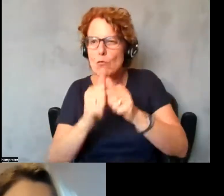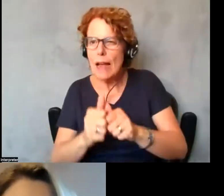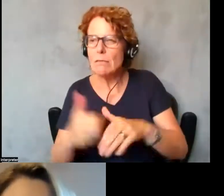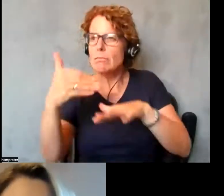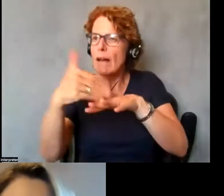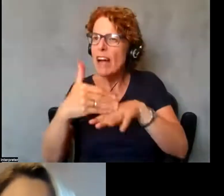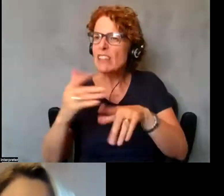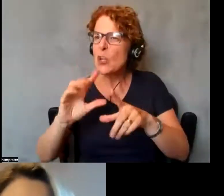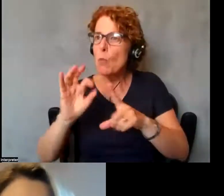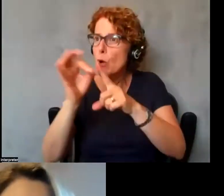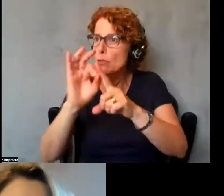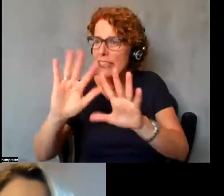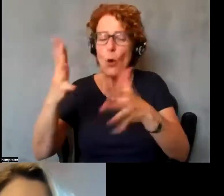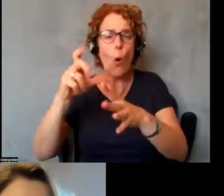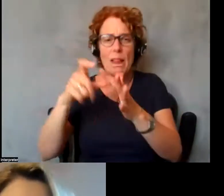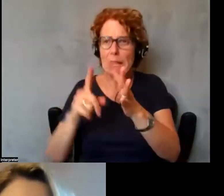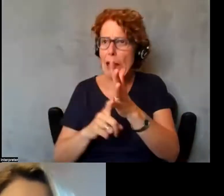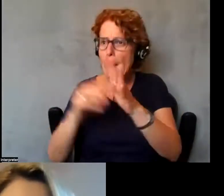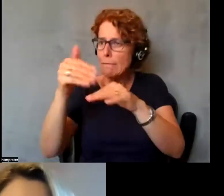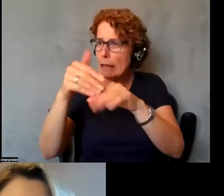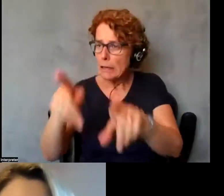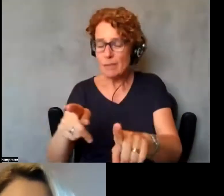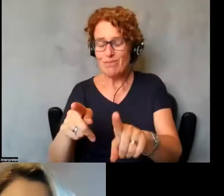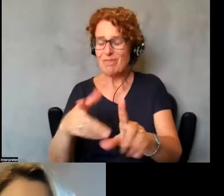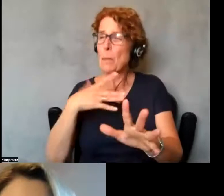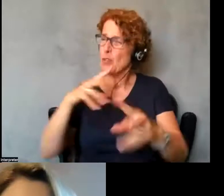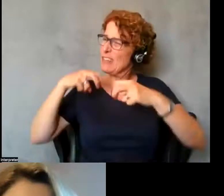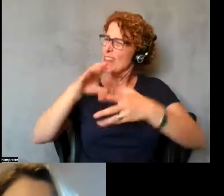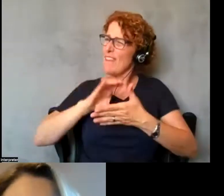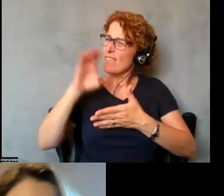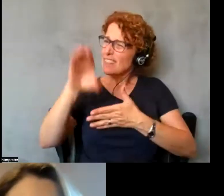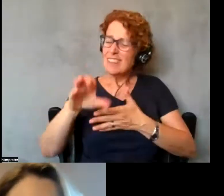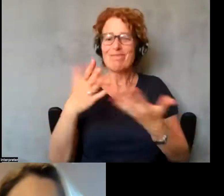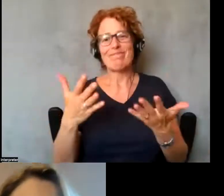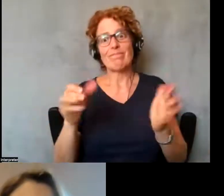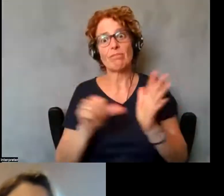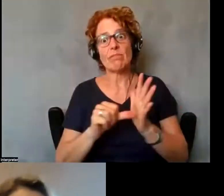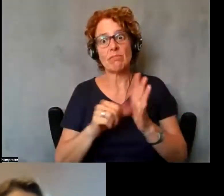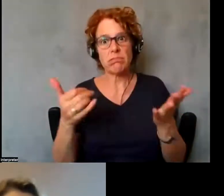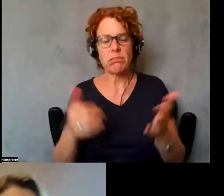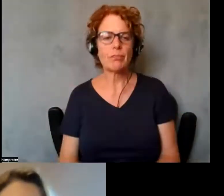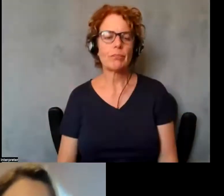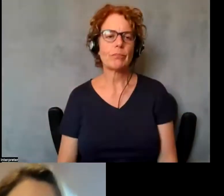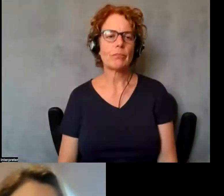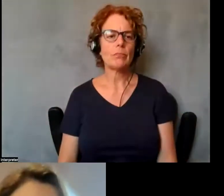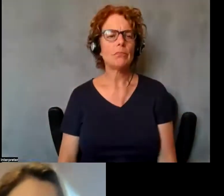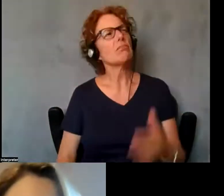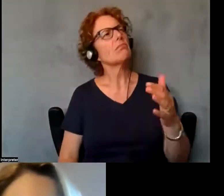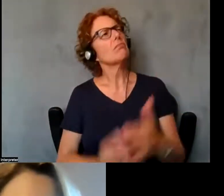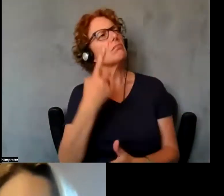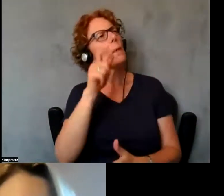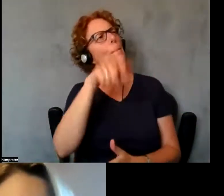etc. But as I said, you would have to have research funding for that. So it's really tricky. There was that case